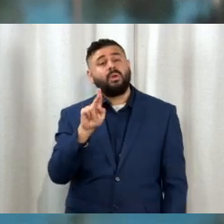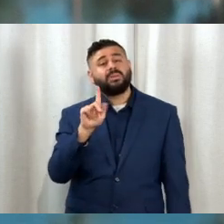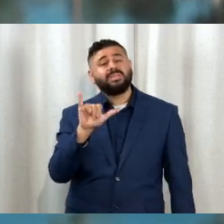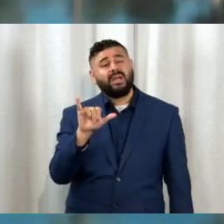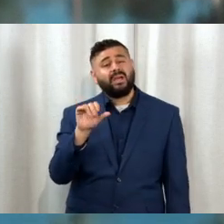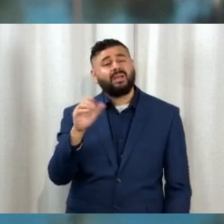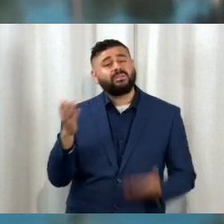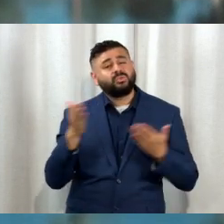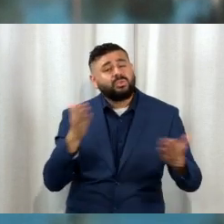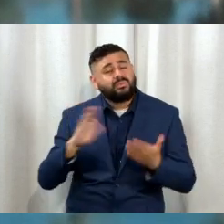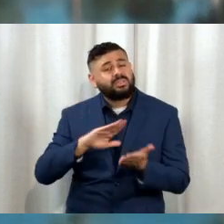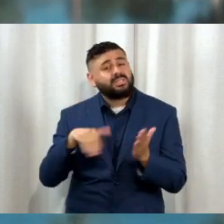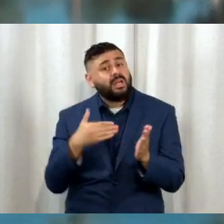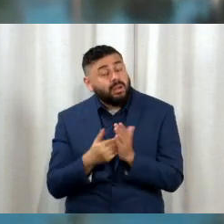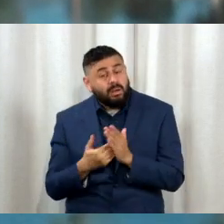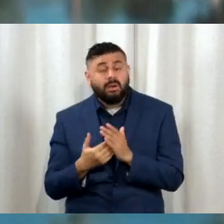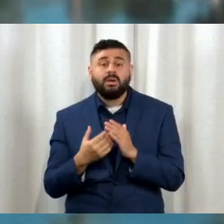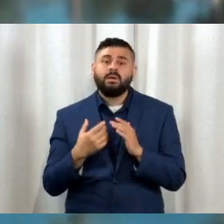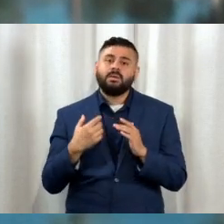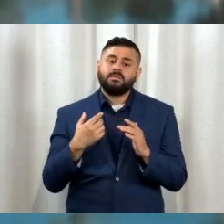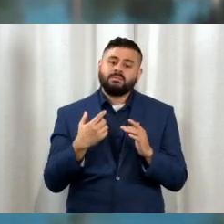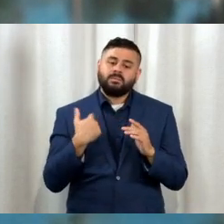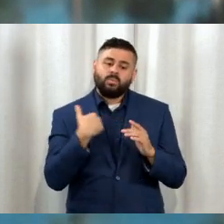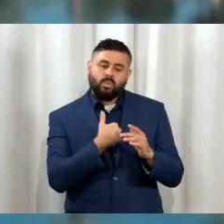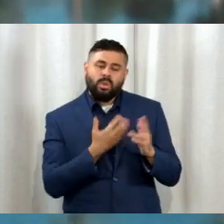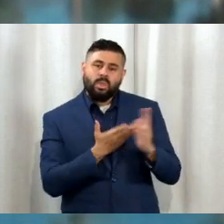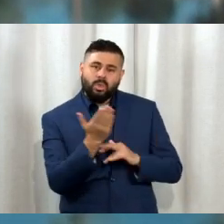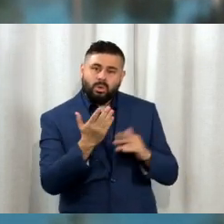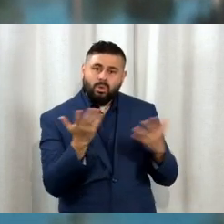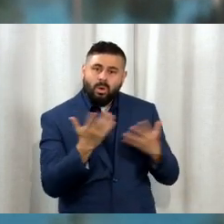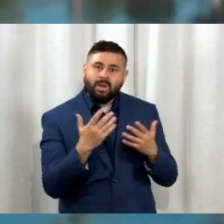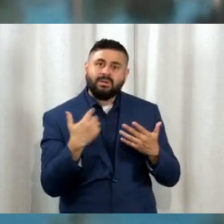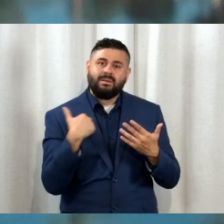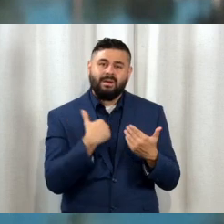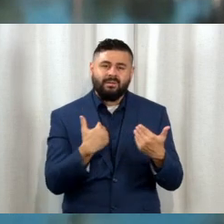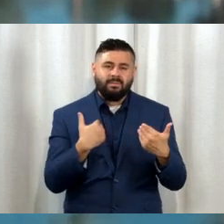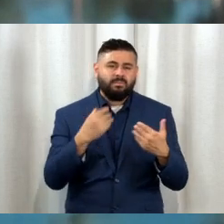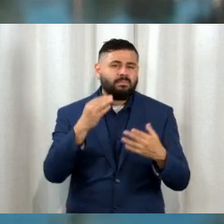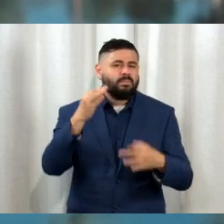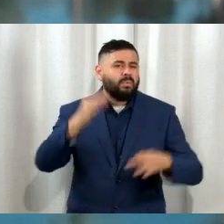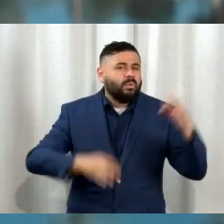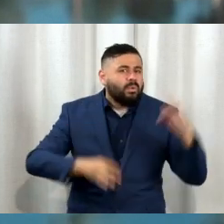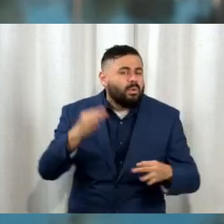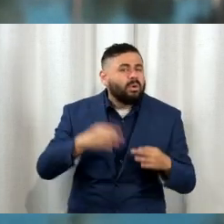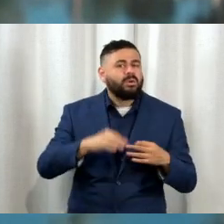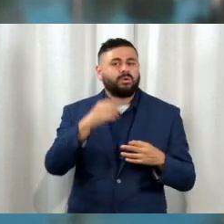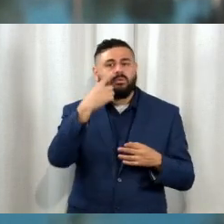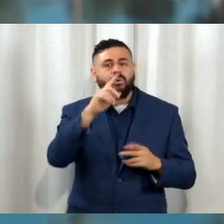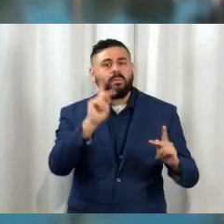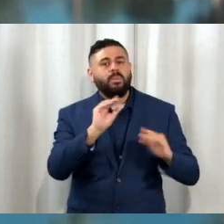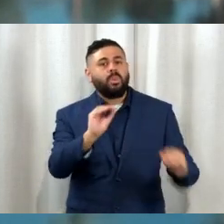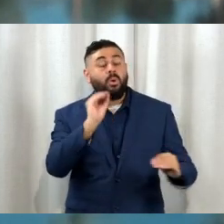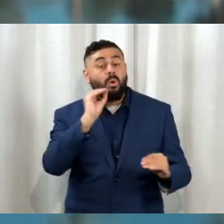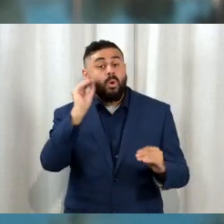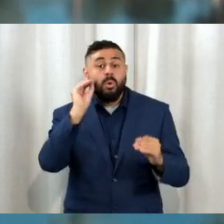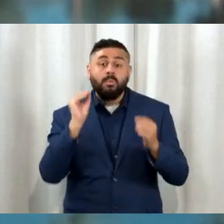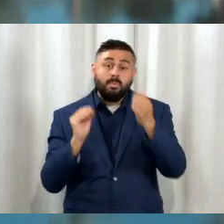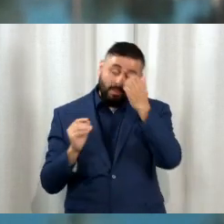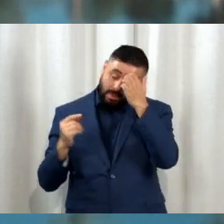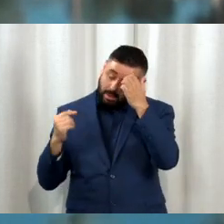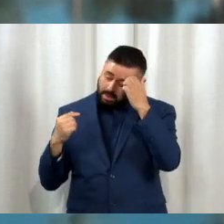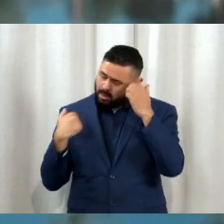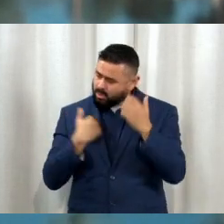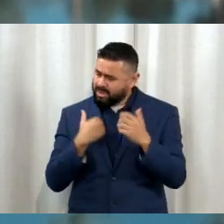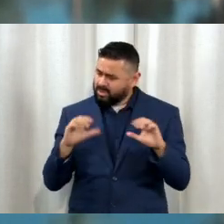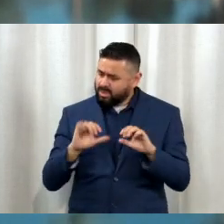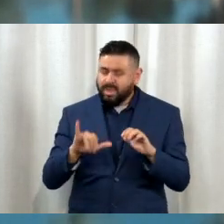got some great innovative programs that have been running for a while now. Our homeless court, working with our city prosecutor. Right. He's been doing that since